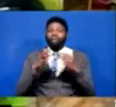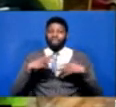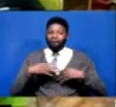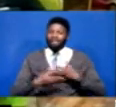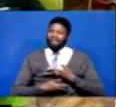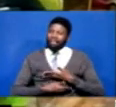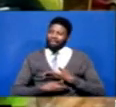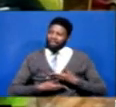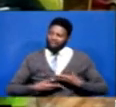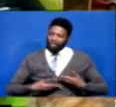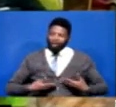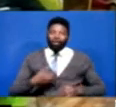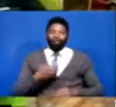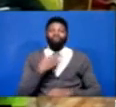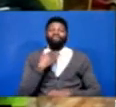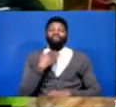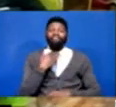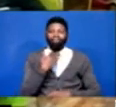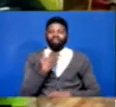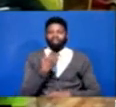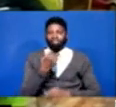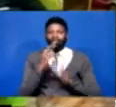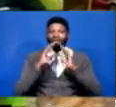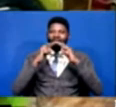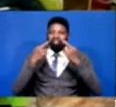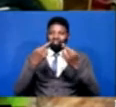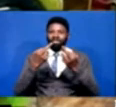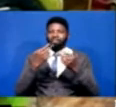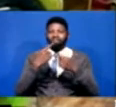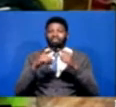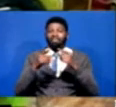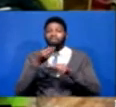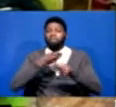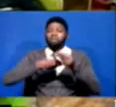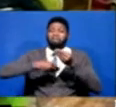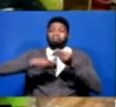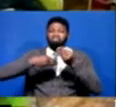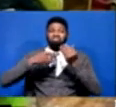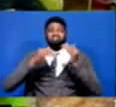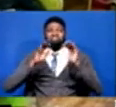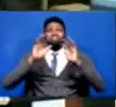we're not even noticing the hunger of the economy. So I guess that somebody said that